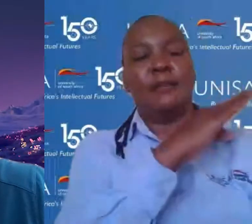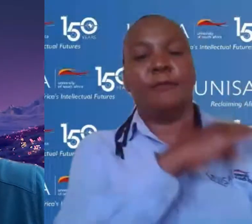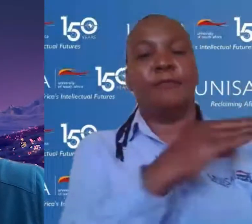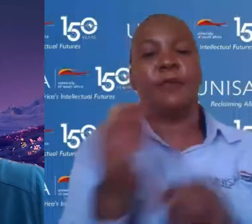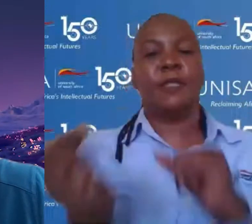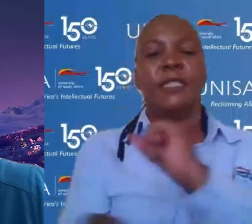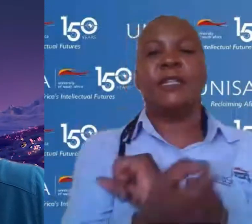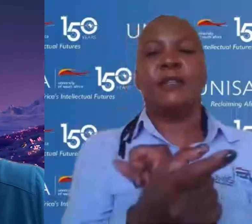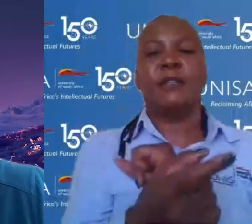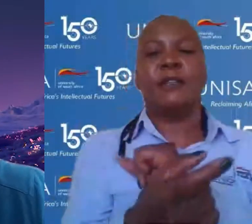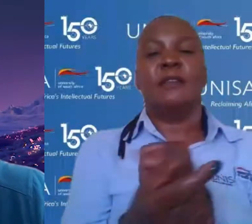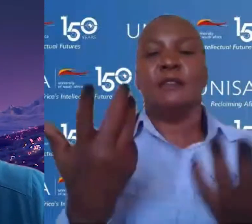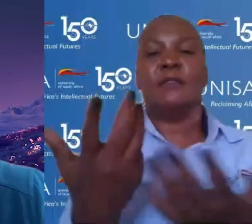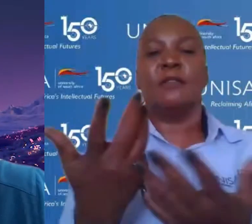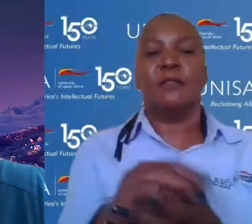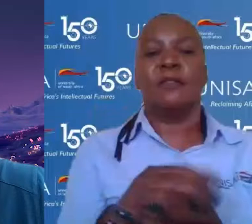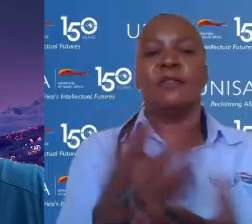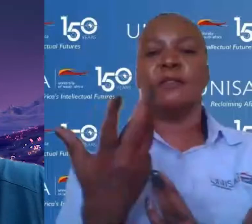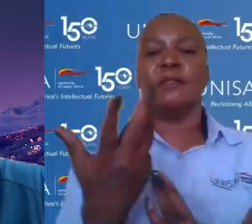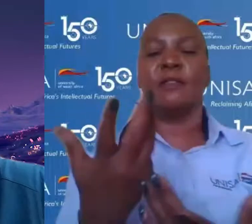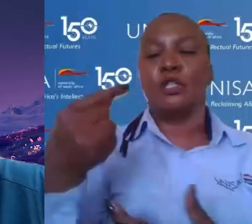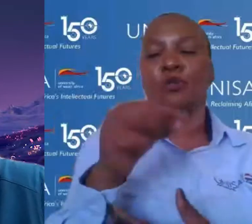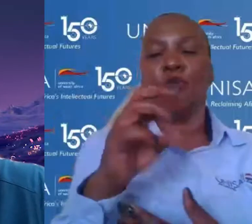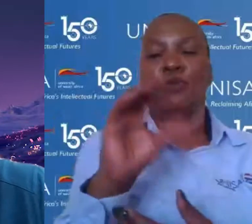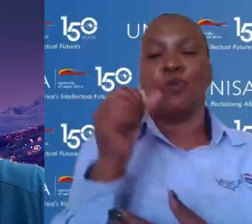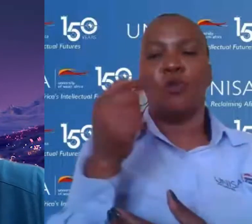there in George or in Cape Town.